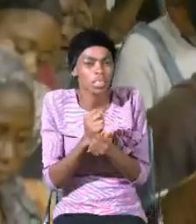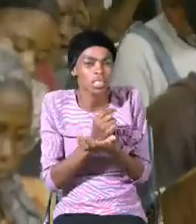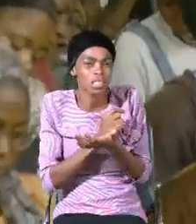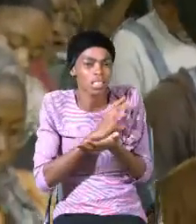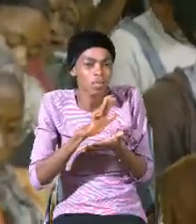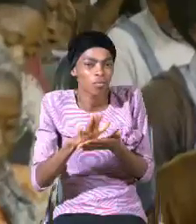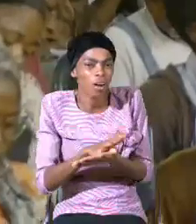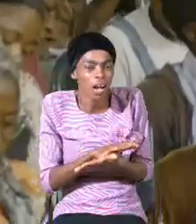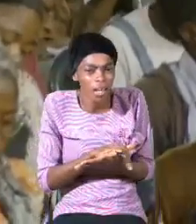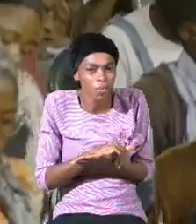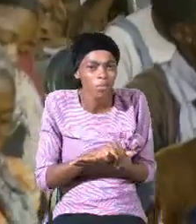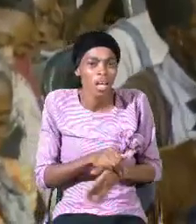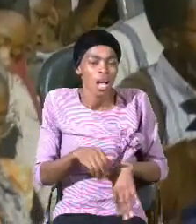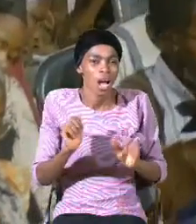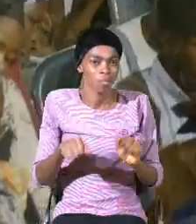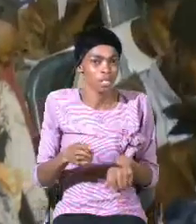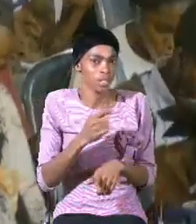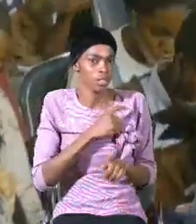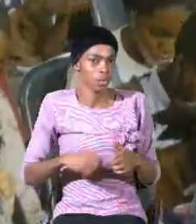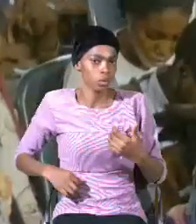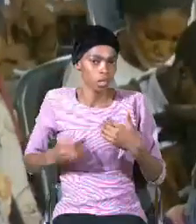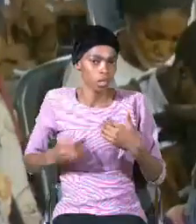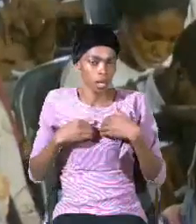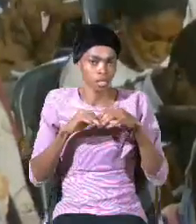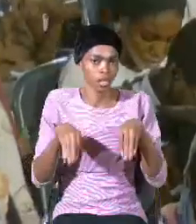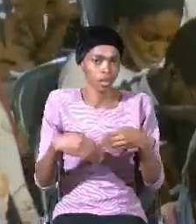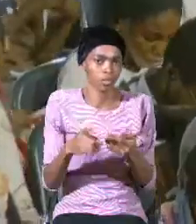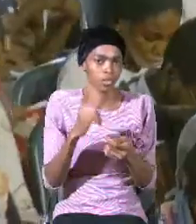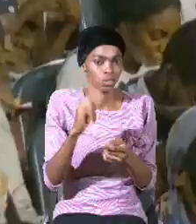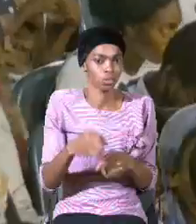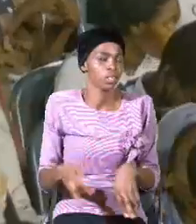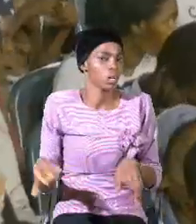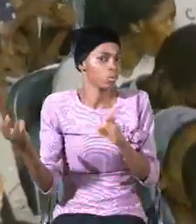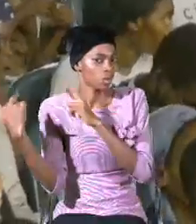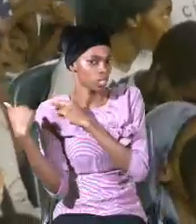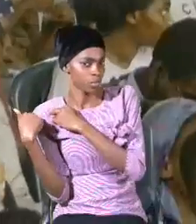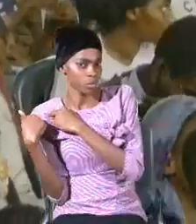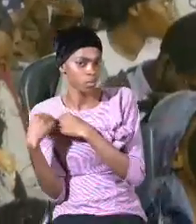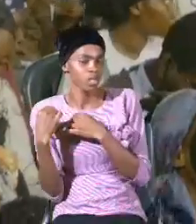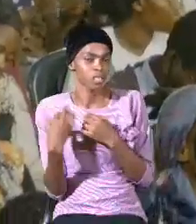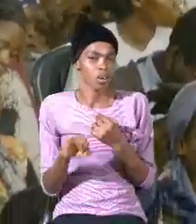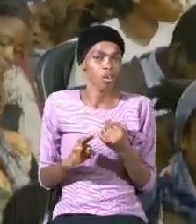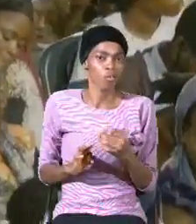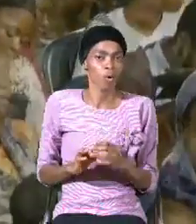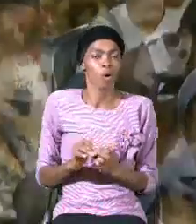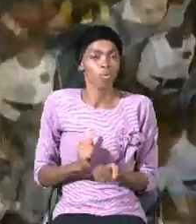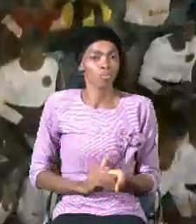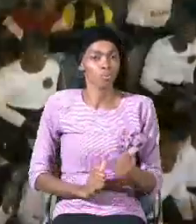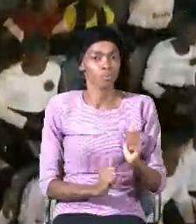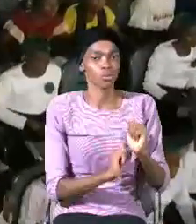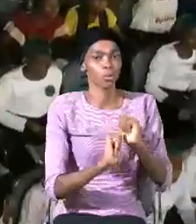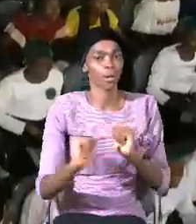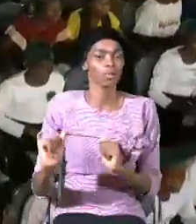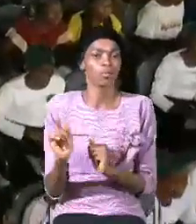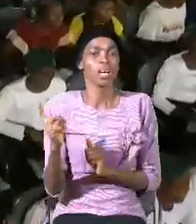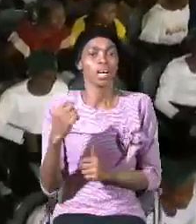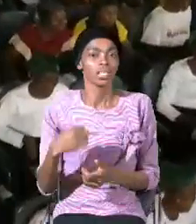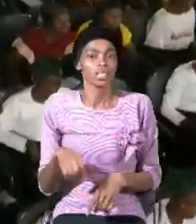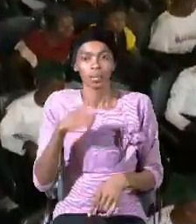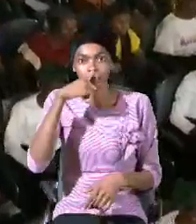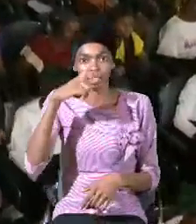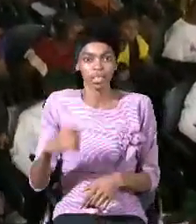you, the responsibility of pursuing the mandate of our Maker.